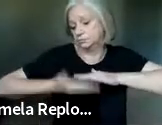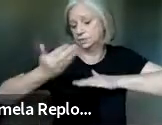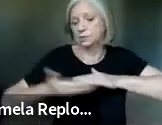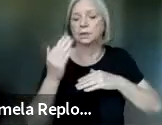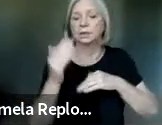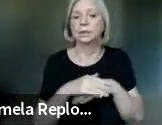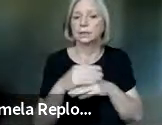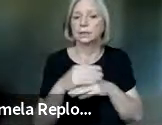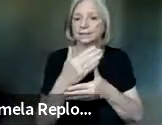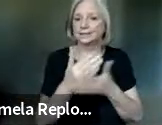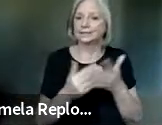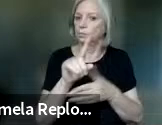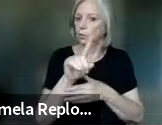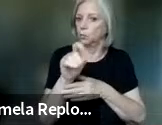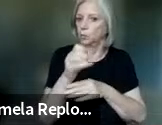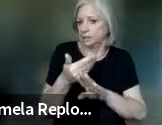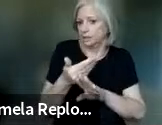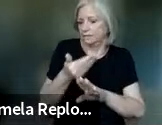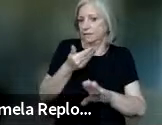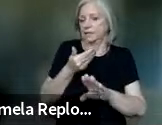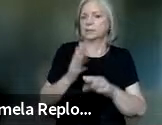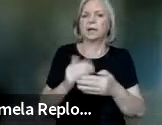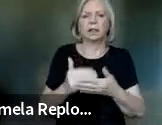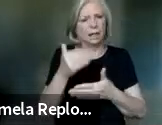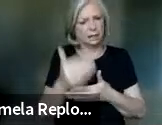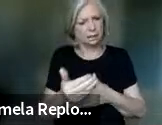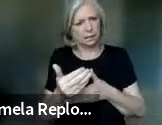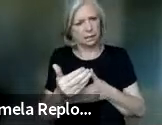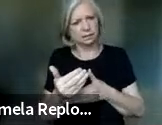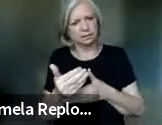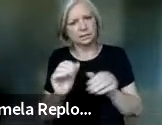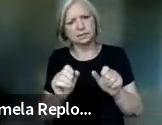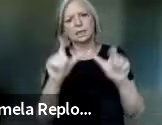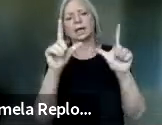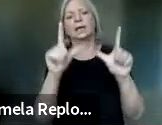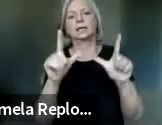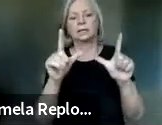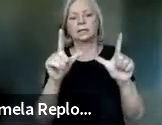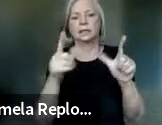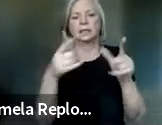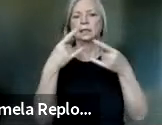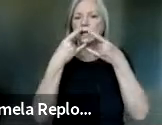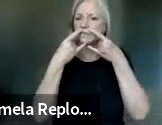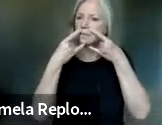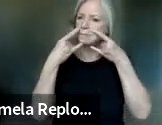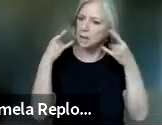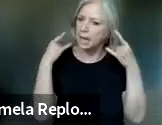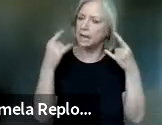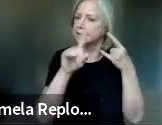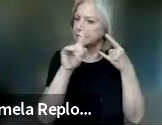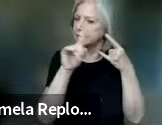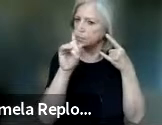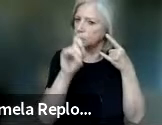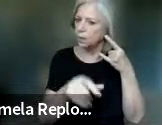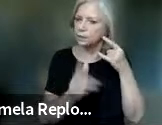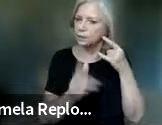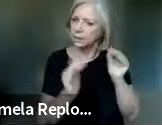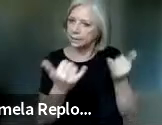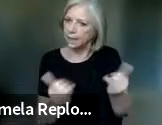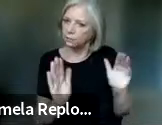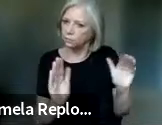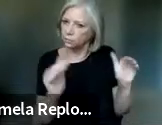And on the next slide, I believe we have some questions about masking. So why don't we turn our attention to